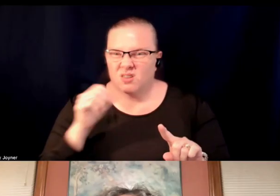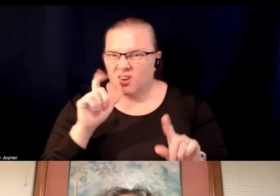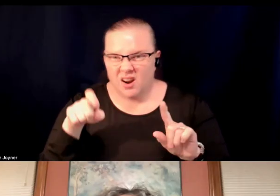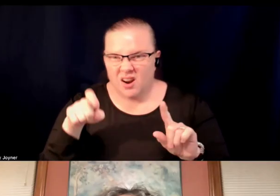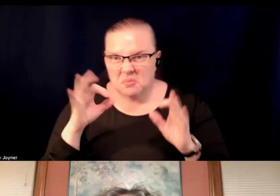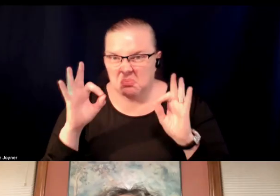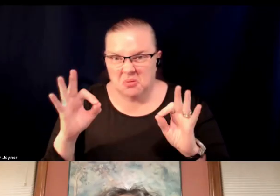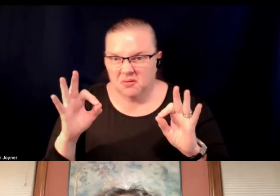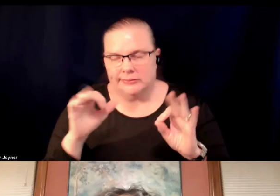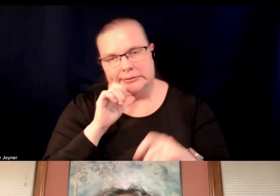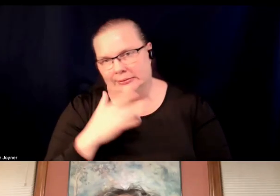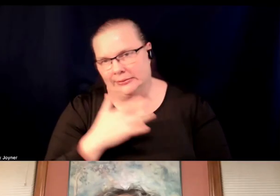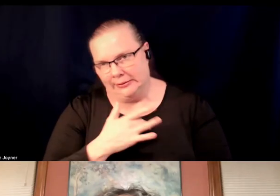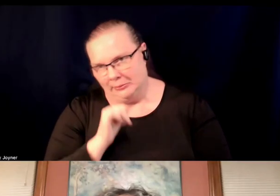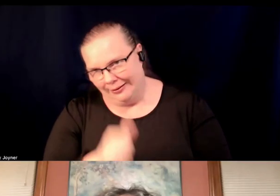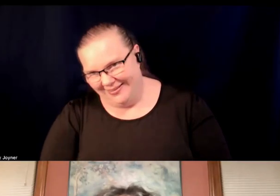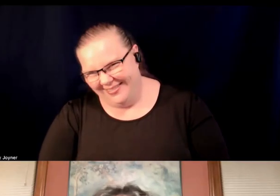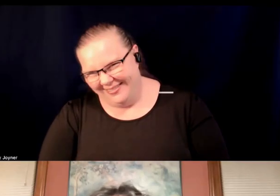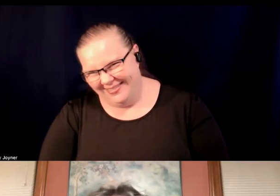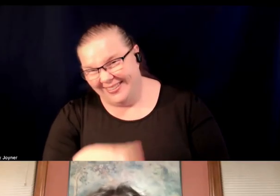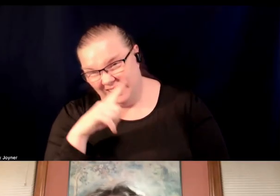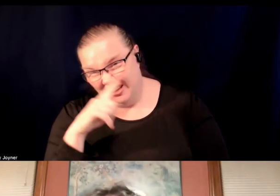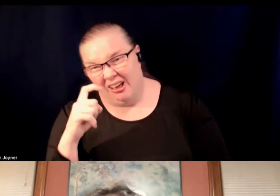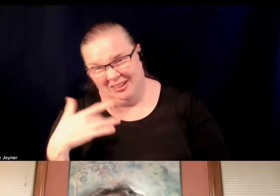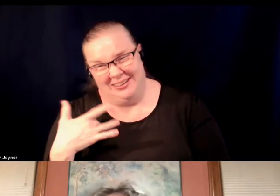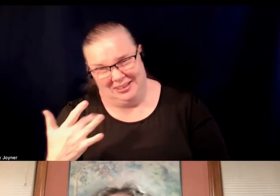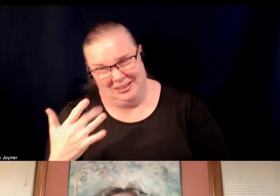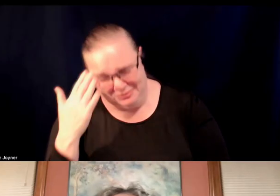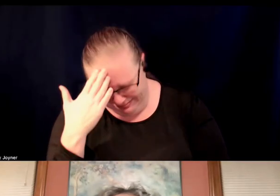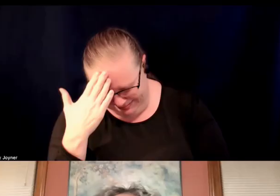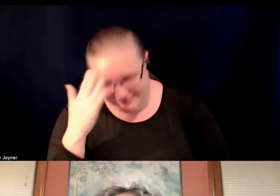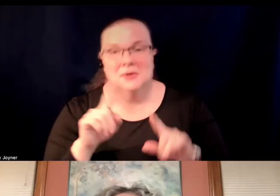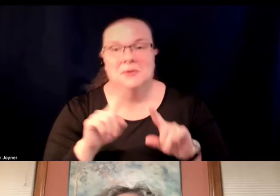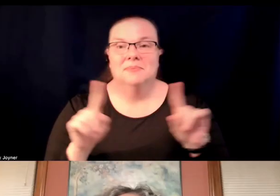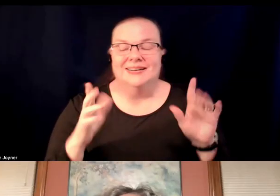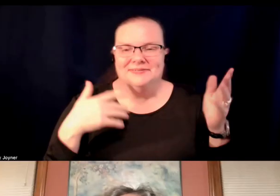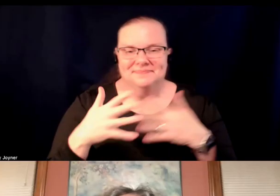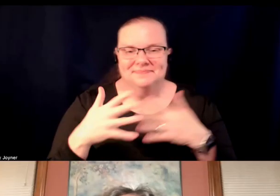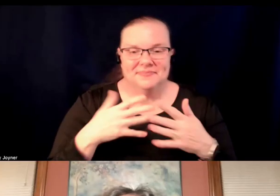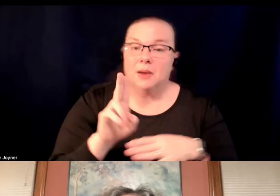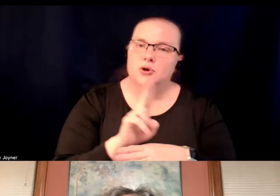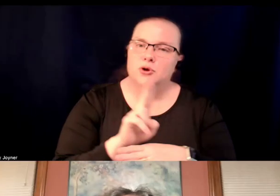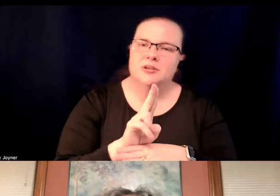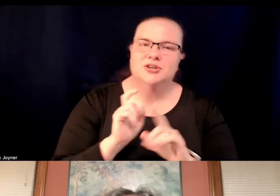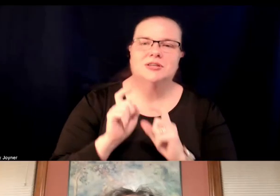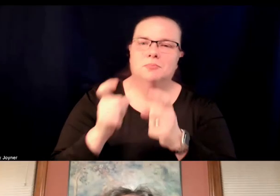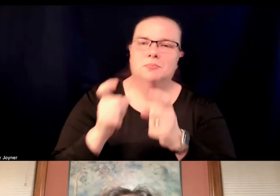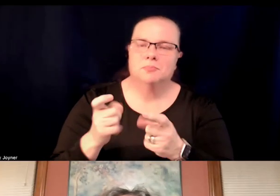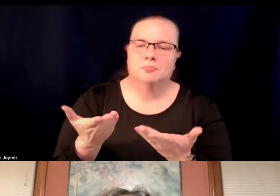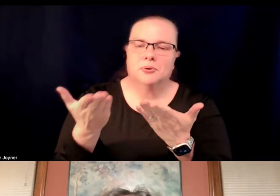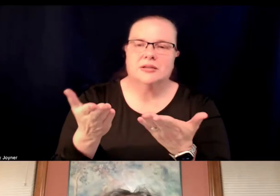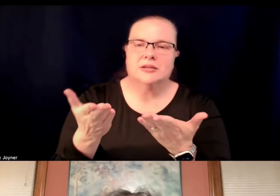usually is not. It's usually very ugly. But I'm just using it to breathe some